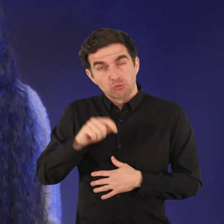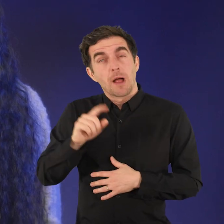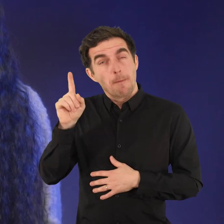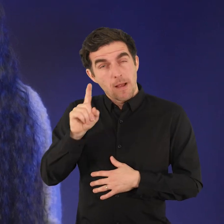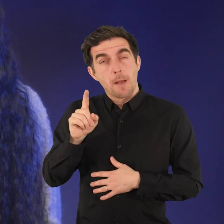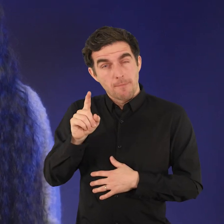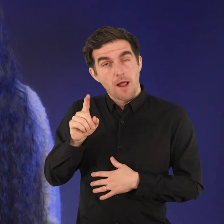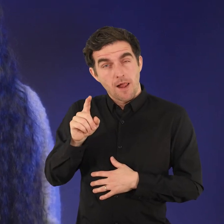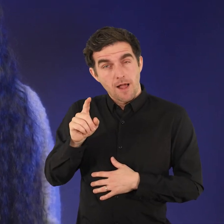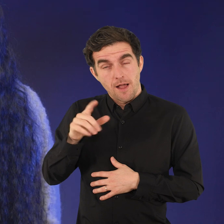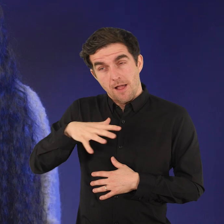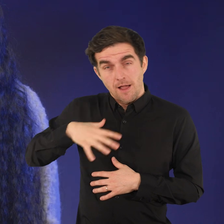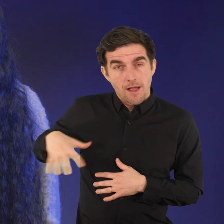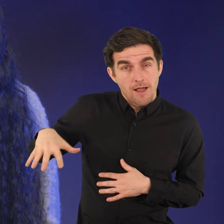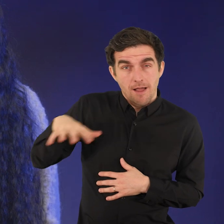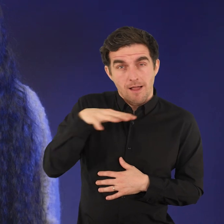Ukrainian people are